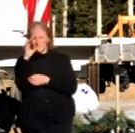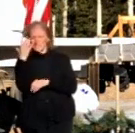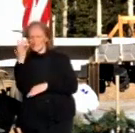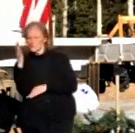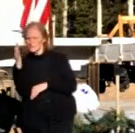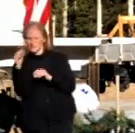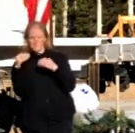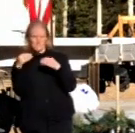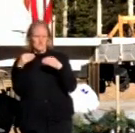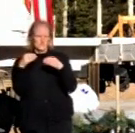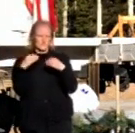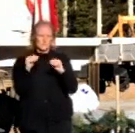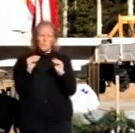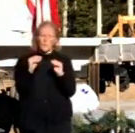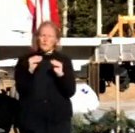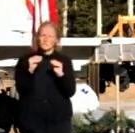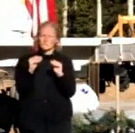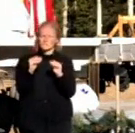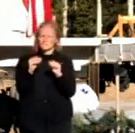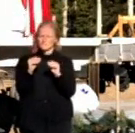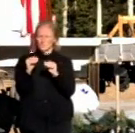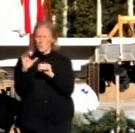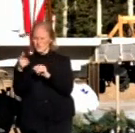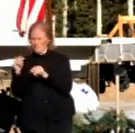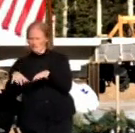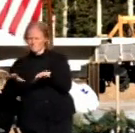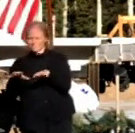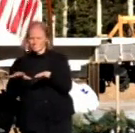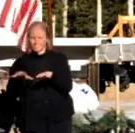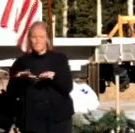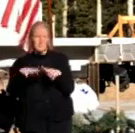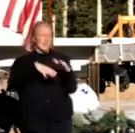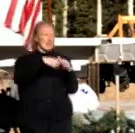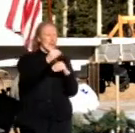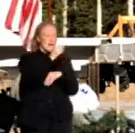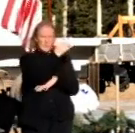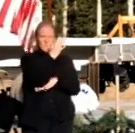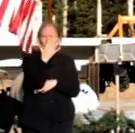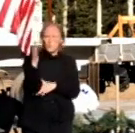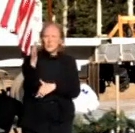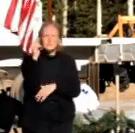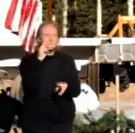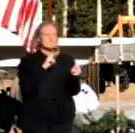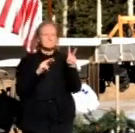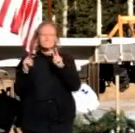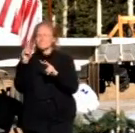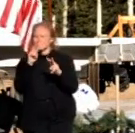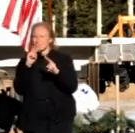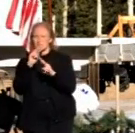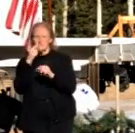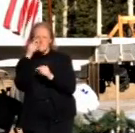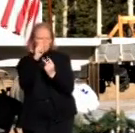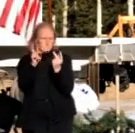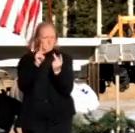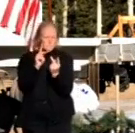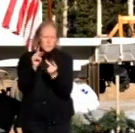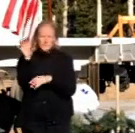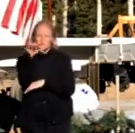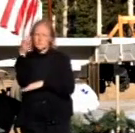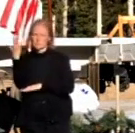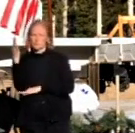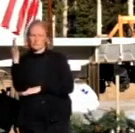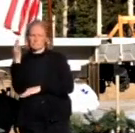they're not hunting at the tree lot, but rather they're hunting in nature on the forest for the perfect Christmas